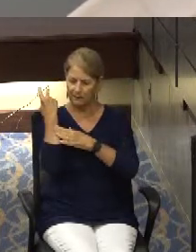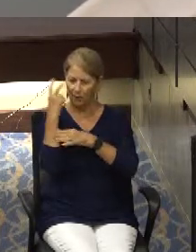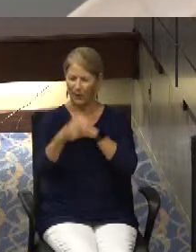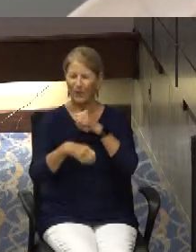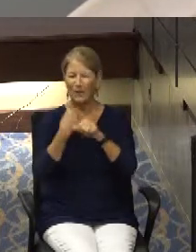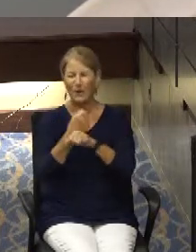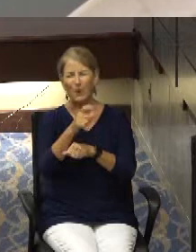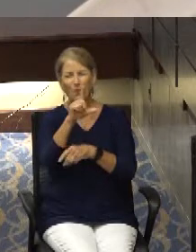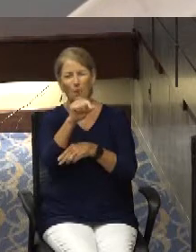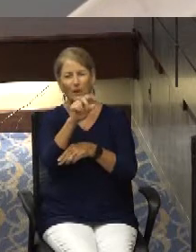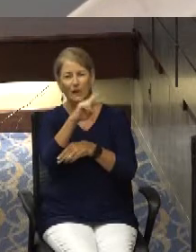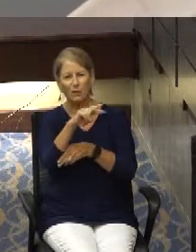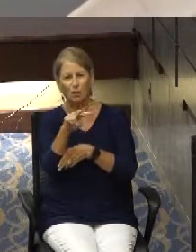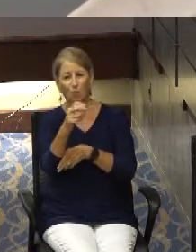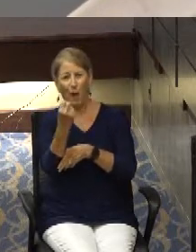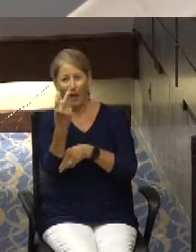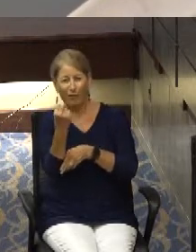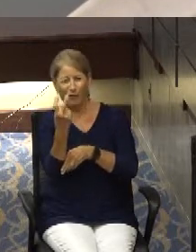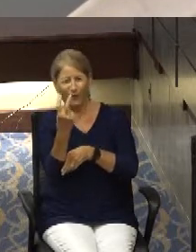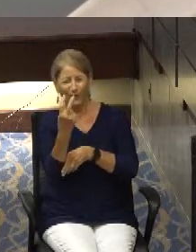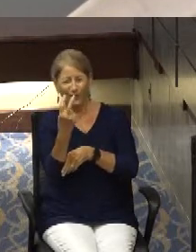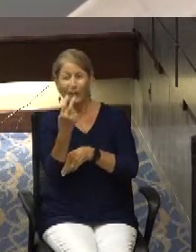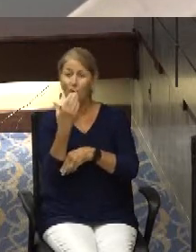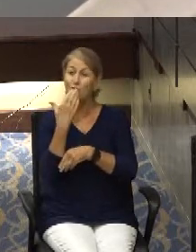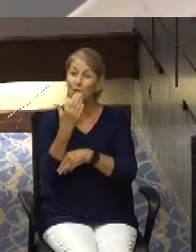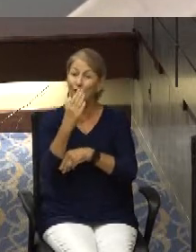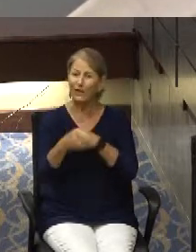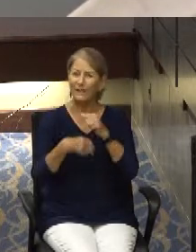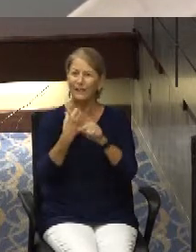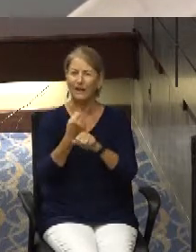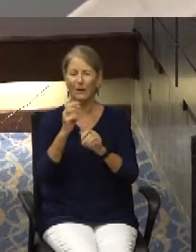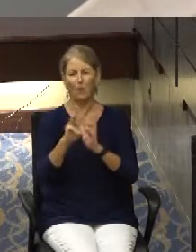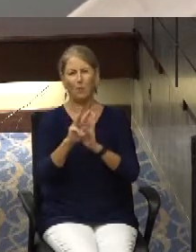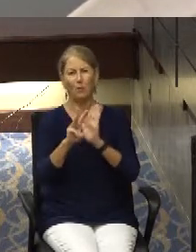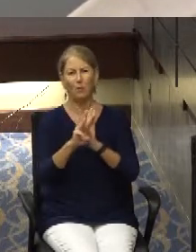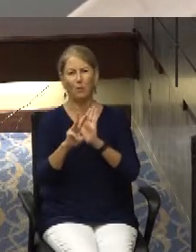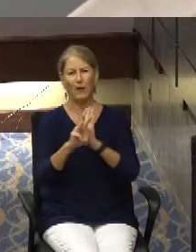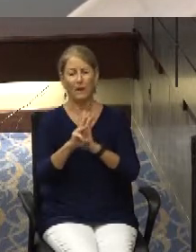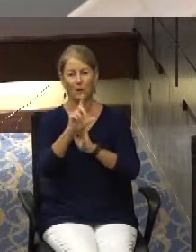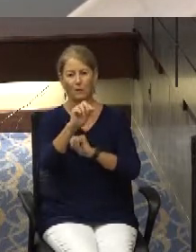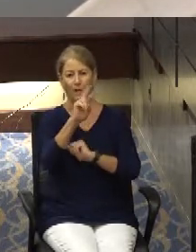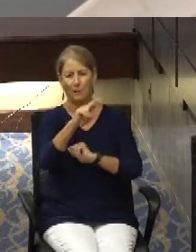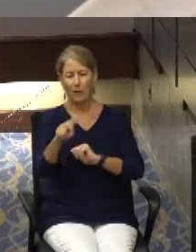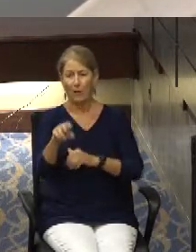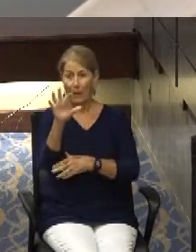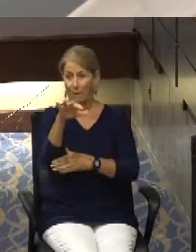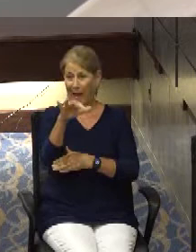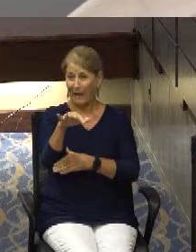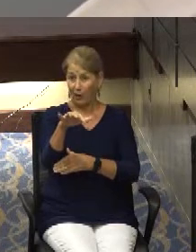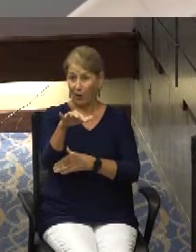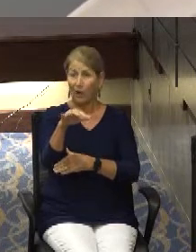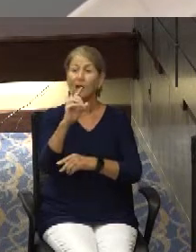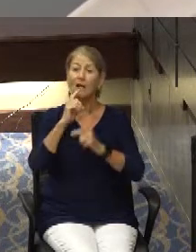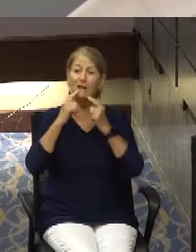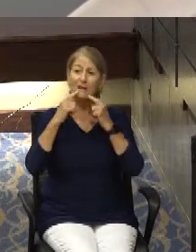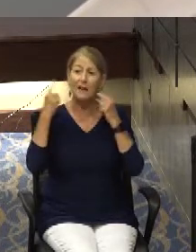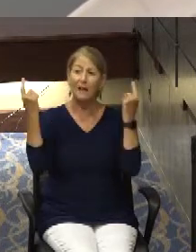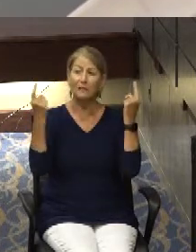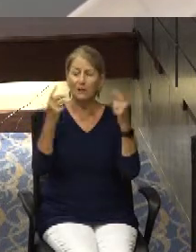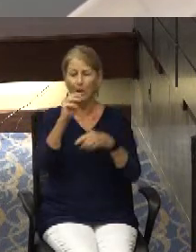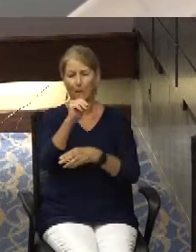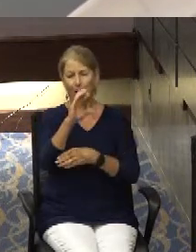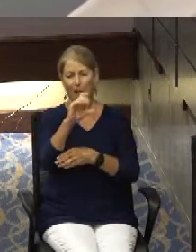2012. It was a good year in Waco. Baylor University had just announced McLean